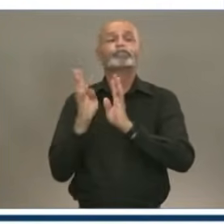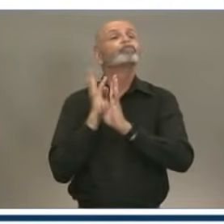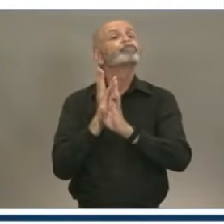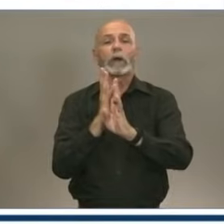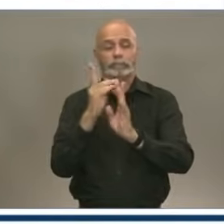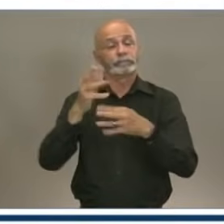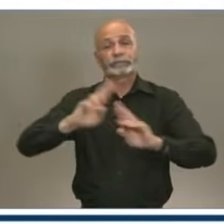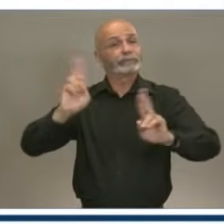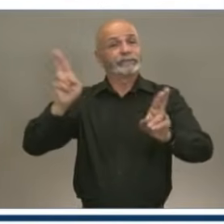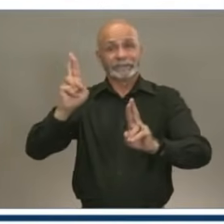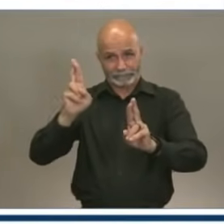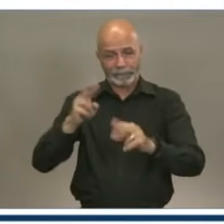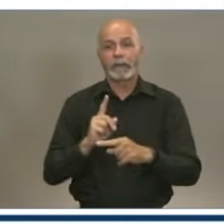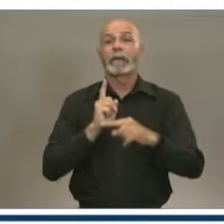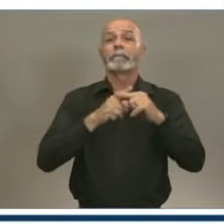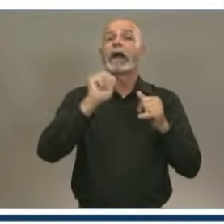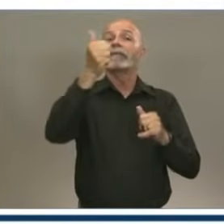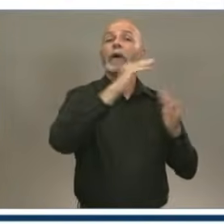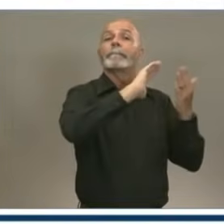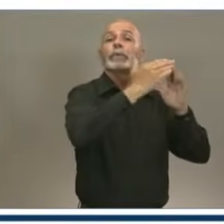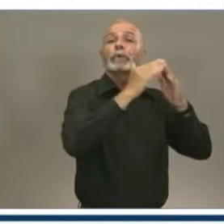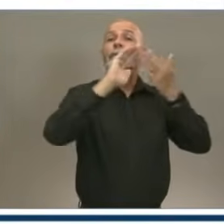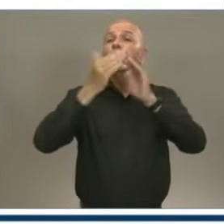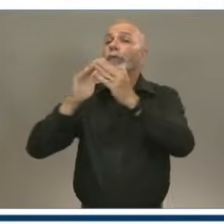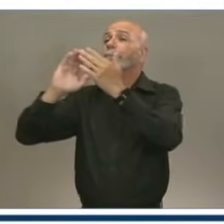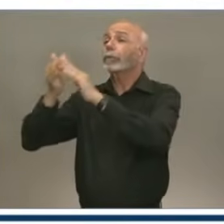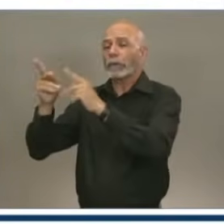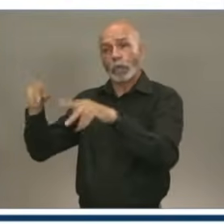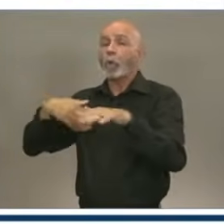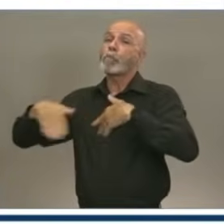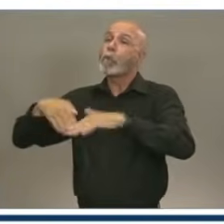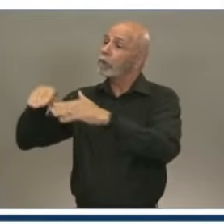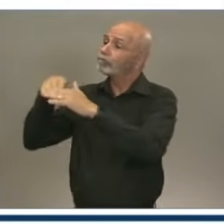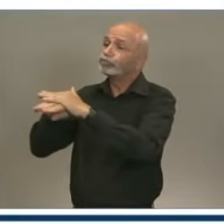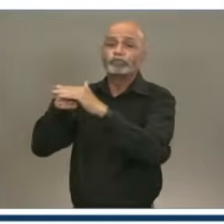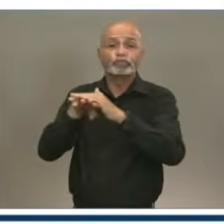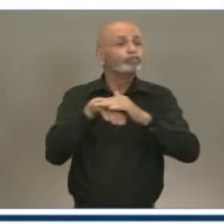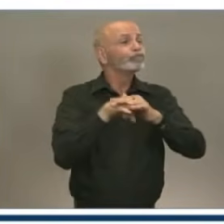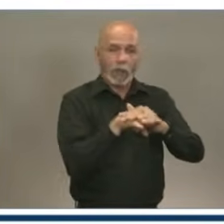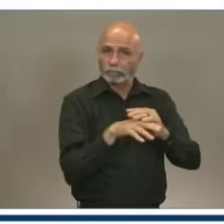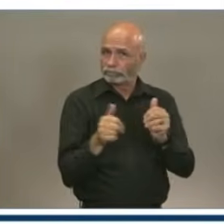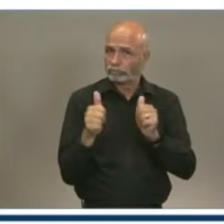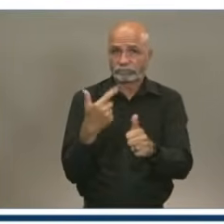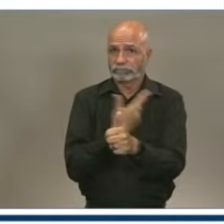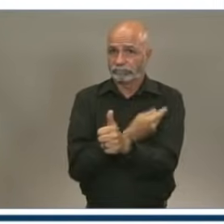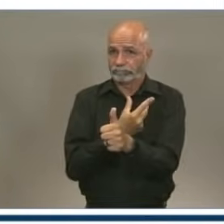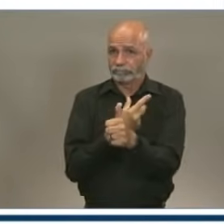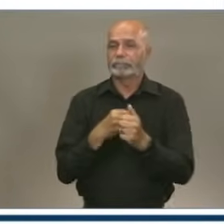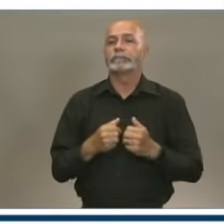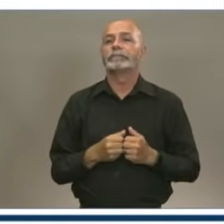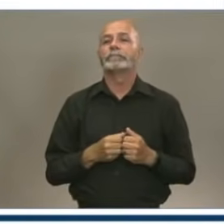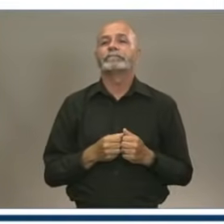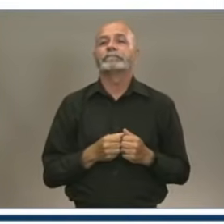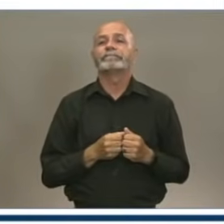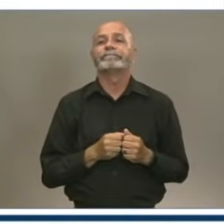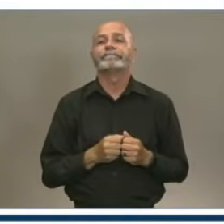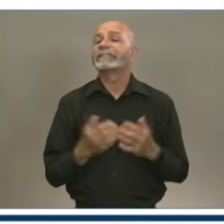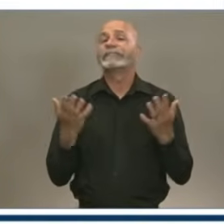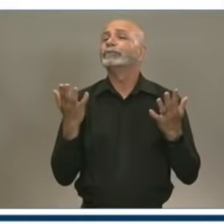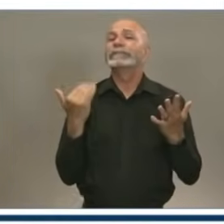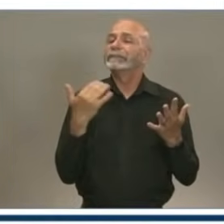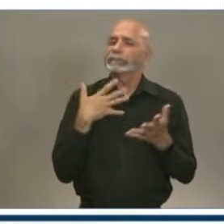for walk-in service, and we're expanding our clinic coverage. But I want you to know we are doing this because we need you to get your second